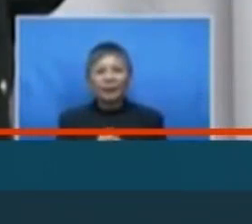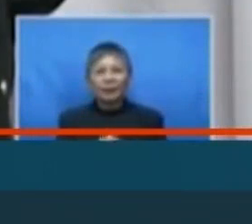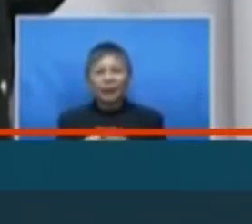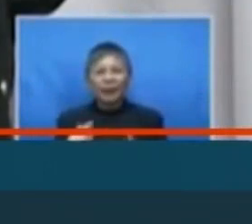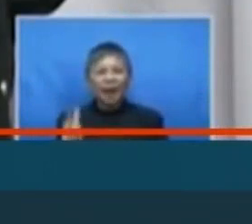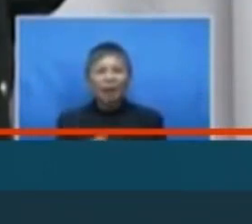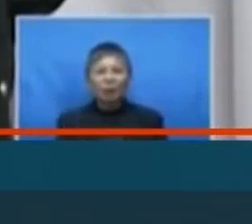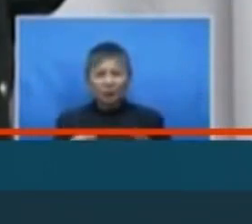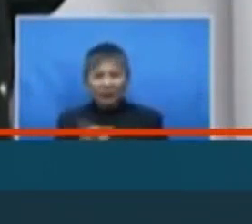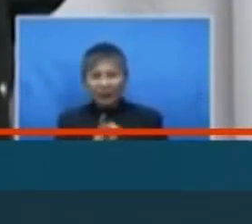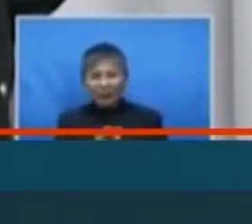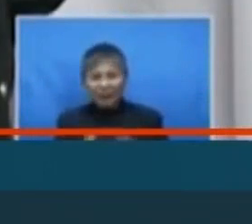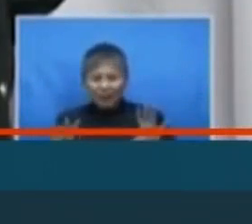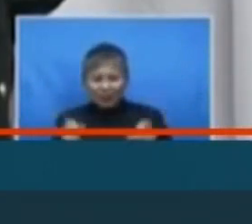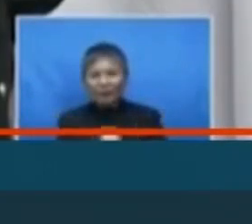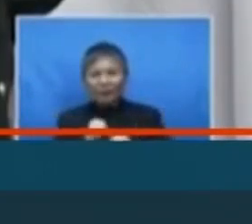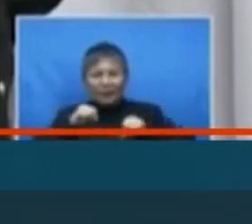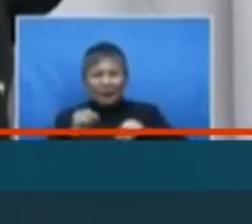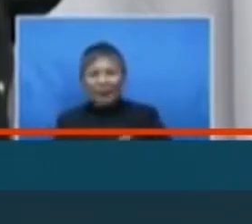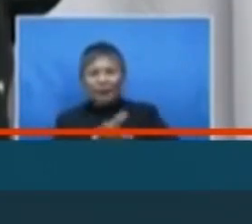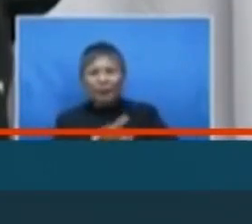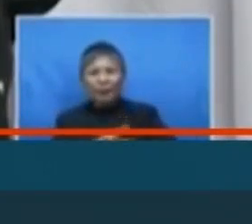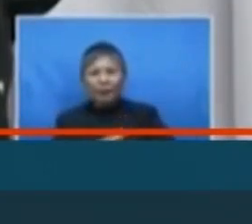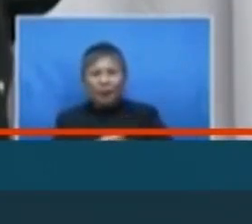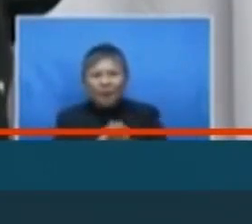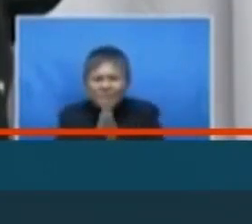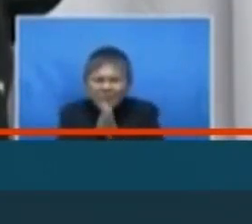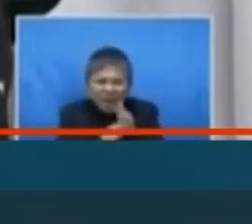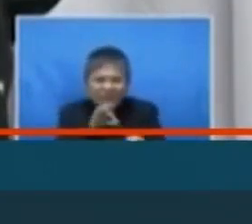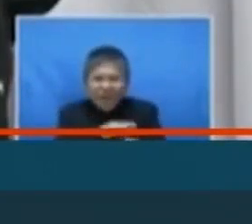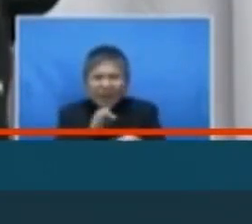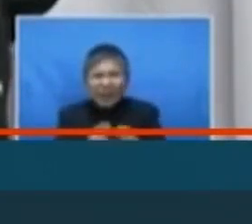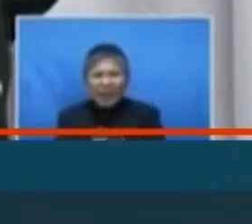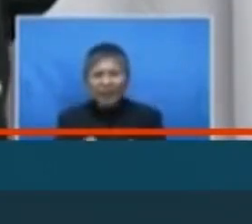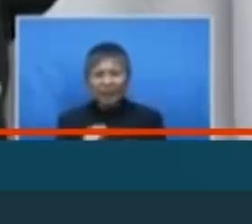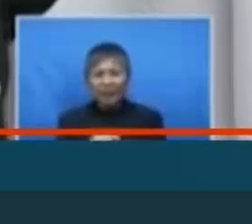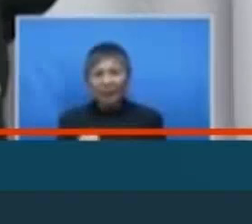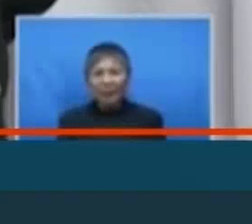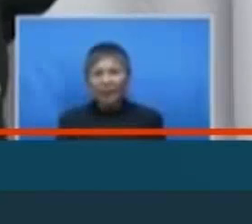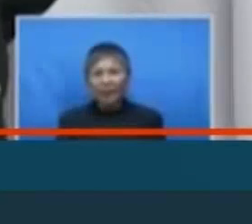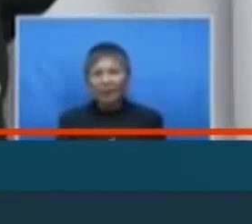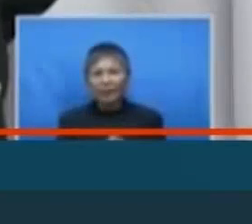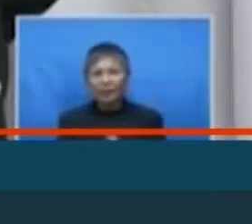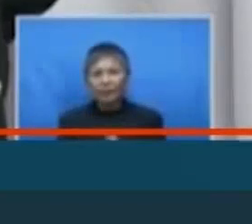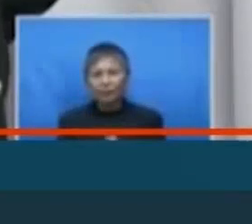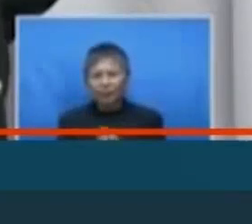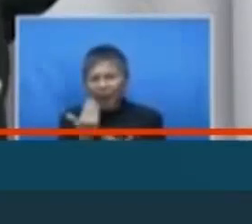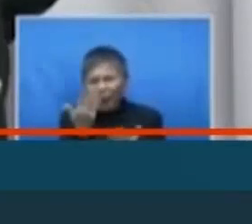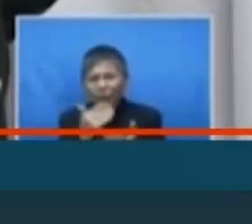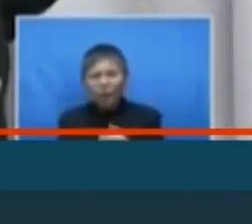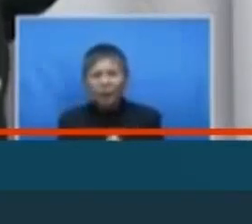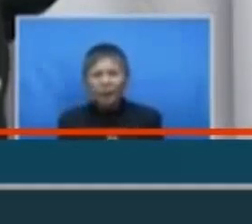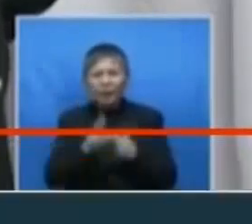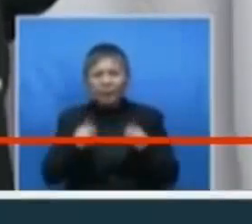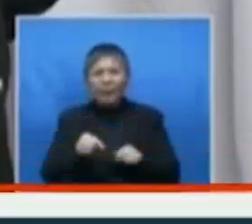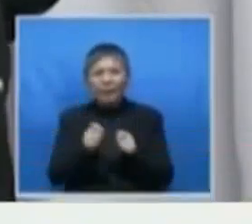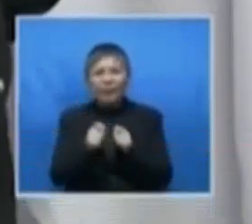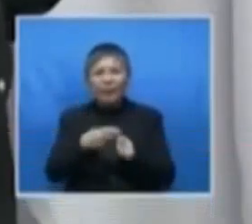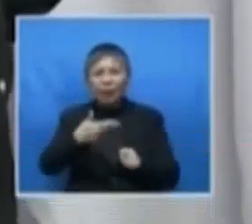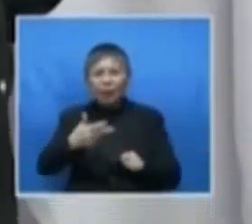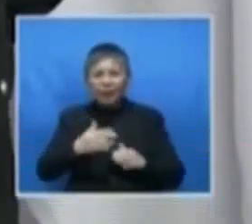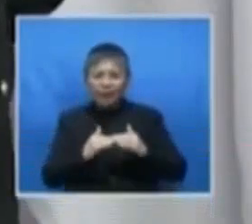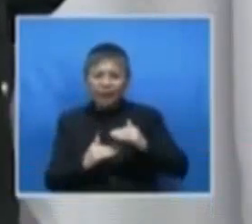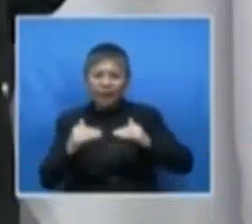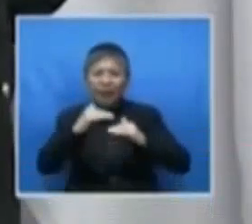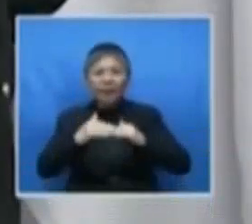simultaneously accordingly seize the moment. We must make Indonesia a country that is on a par with other countries. We must make